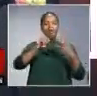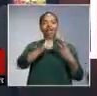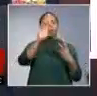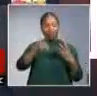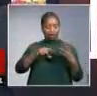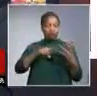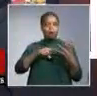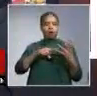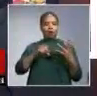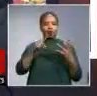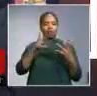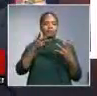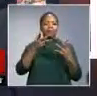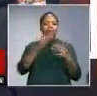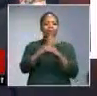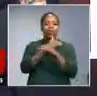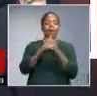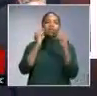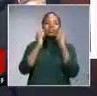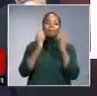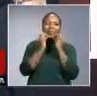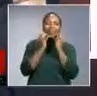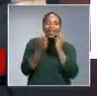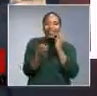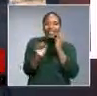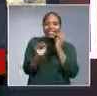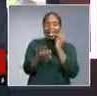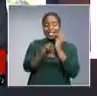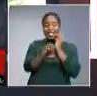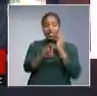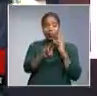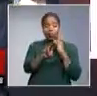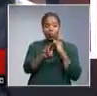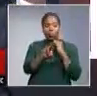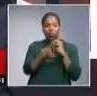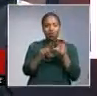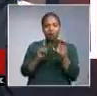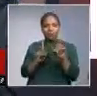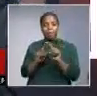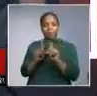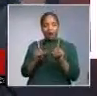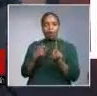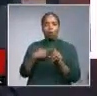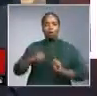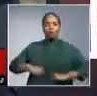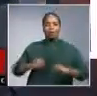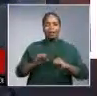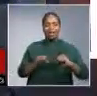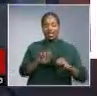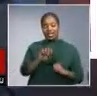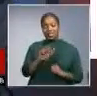as Mozambique in terms of trade. And they're saying that even though they're out of that EU region, they will take that particular deal and agreement